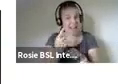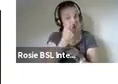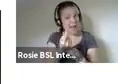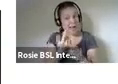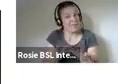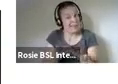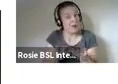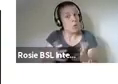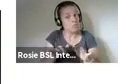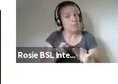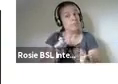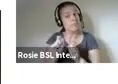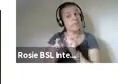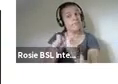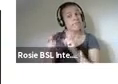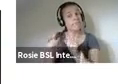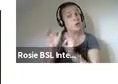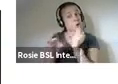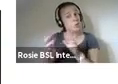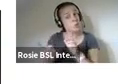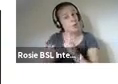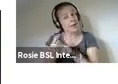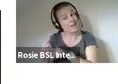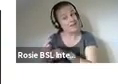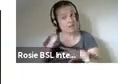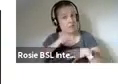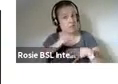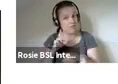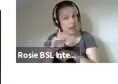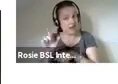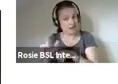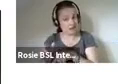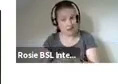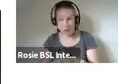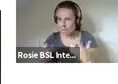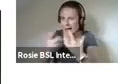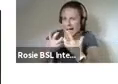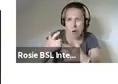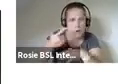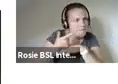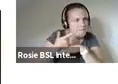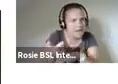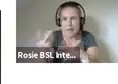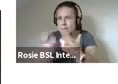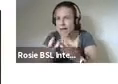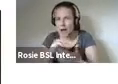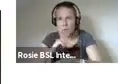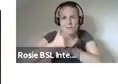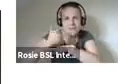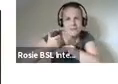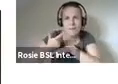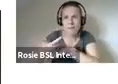have about the films, about the places we filmed, about how we do filming, anything you want to ask him.